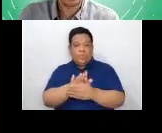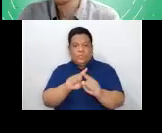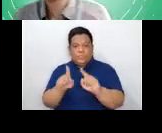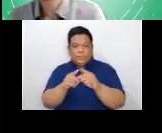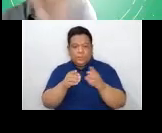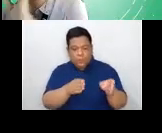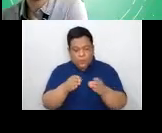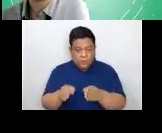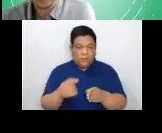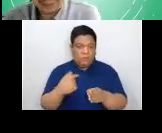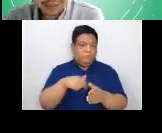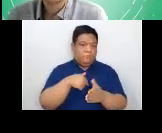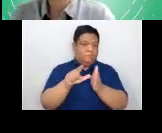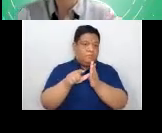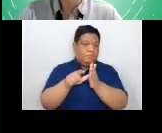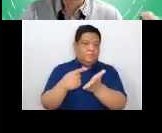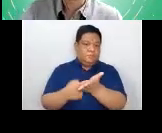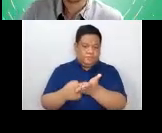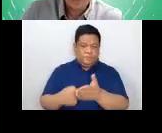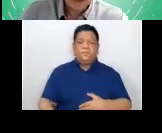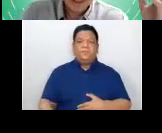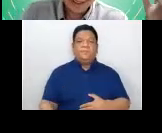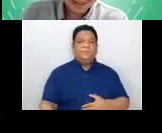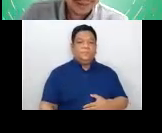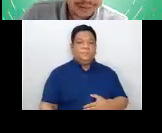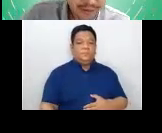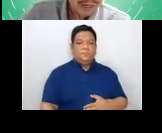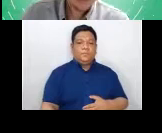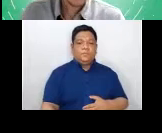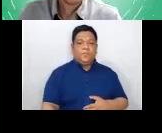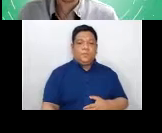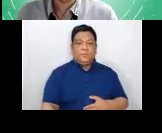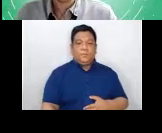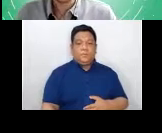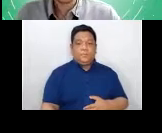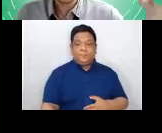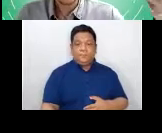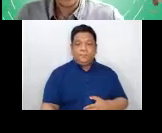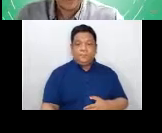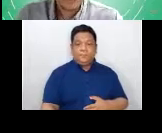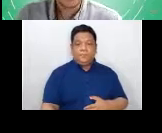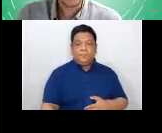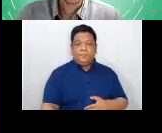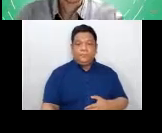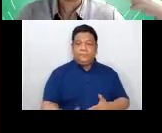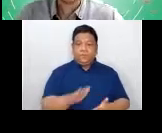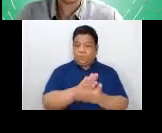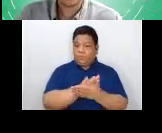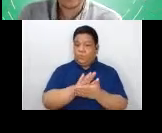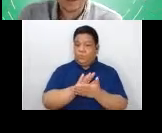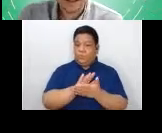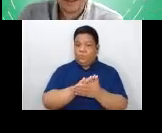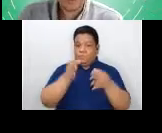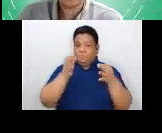forms, which we'll discuss after the break. These schools have taken it upon themselves to introduce and